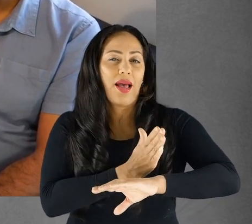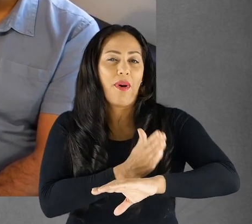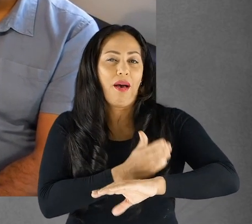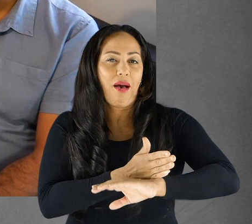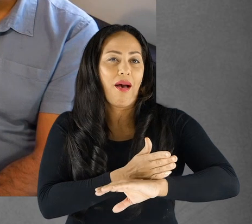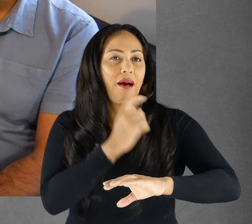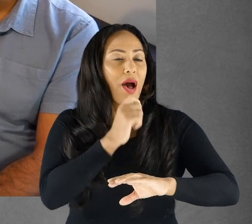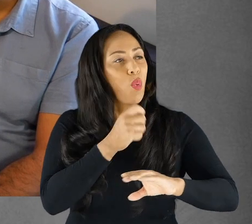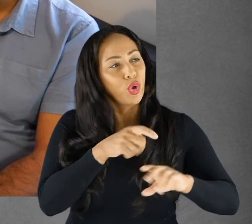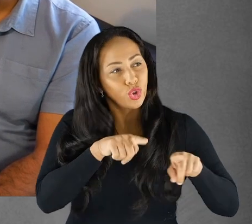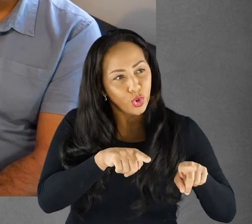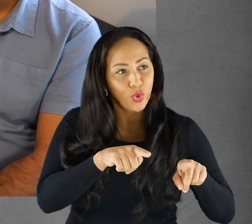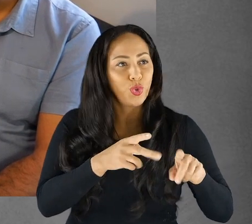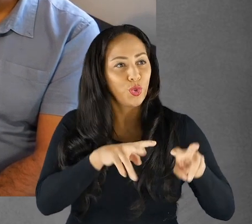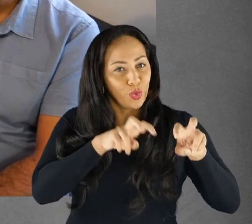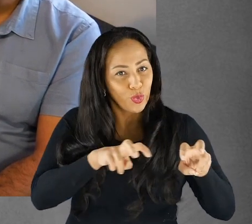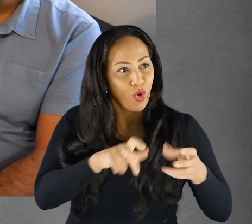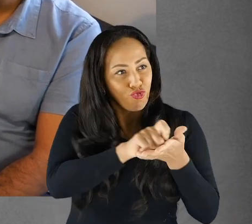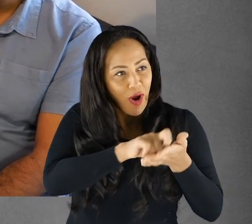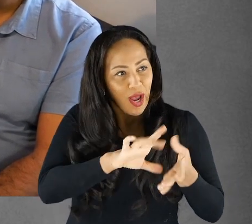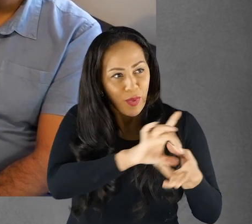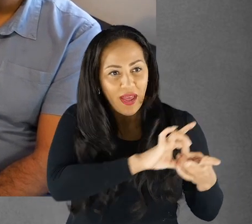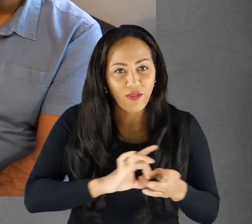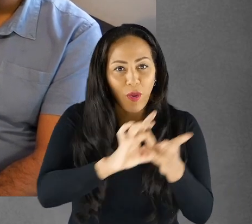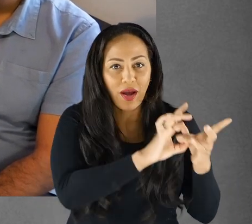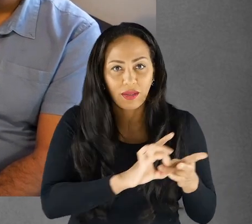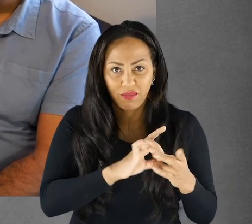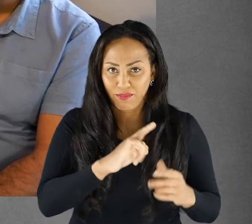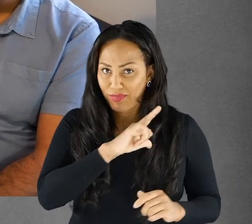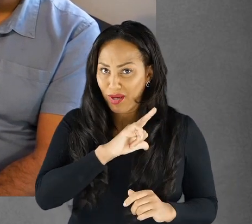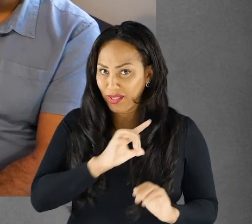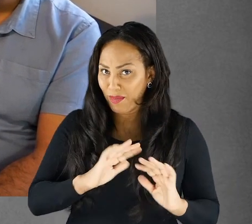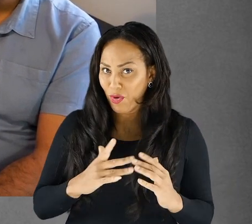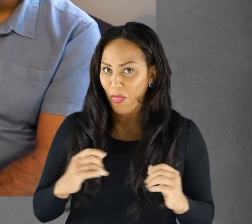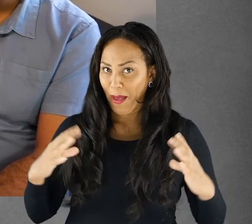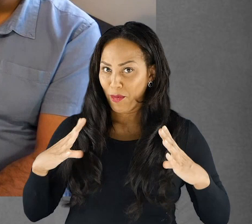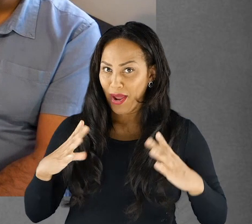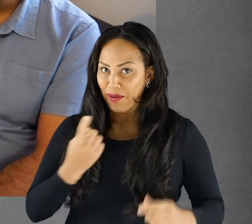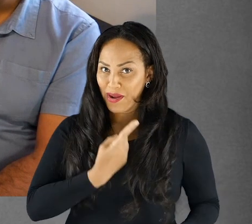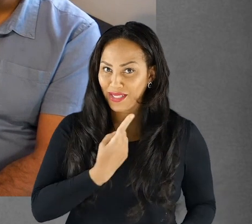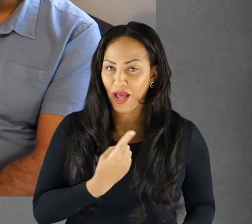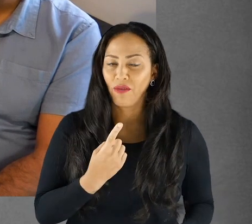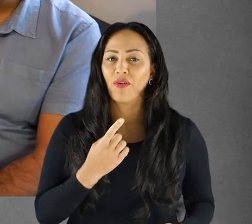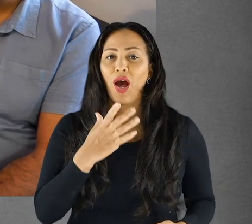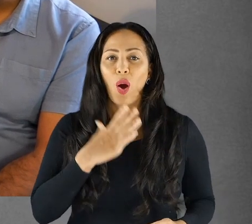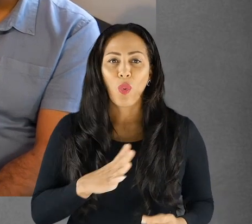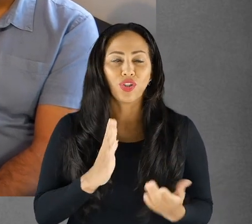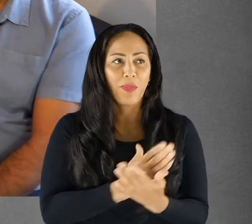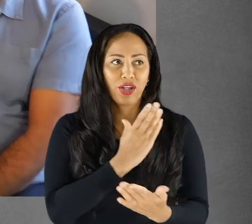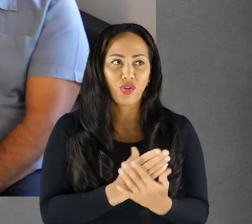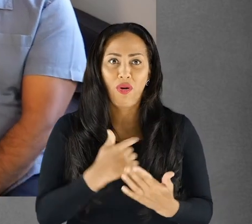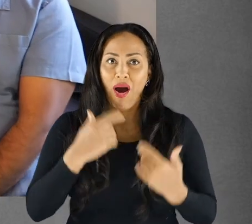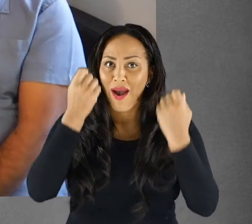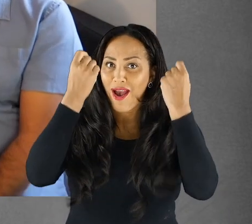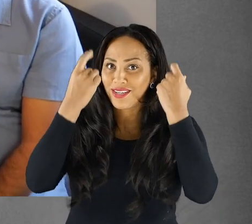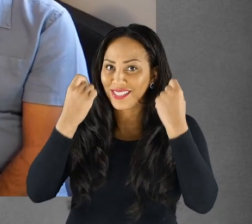I'm not as prepared as I'd like to be, and I really want to make sure that I did fully understand my own exercise. Maybe I didn't have time to do